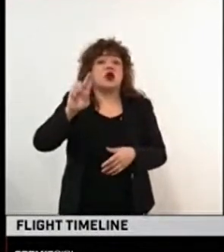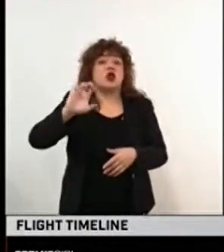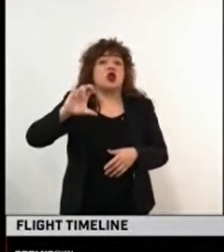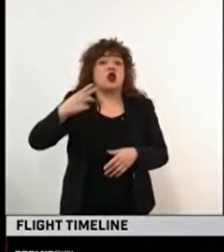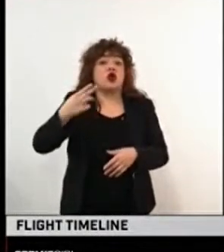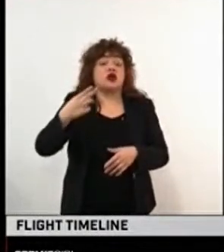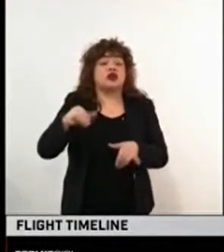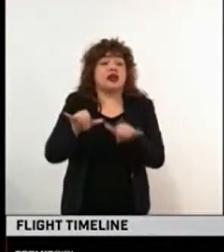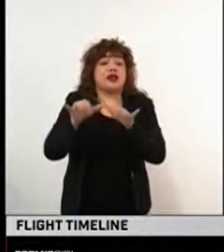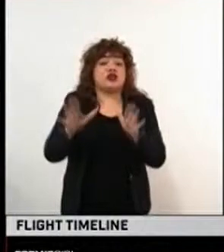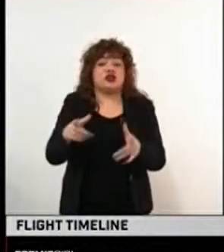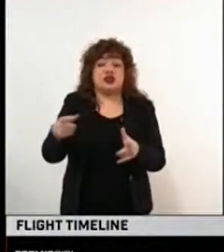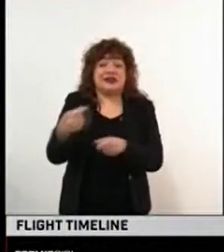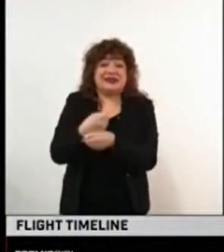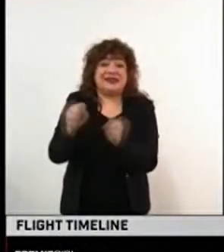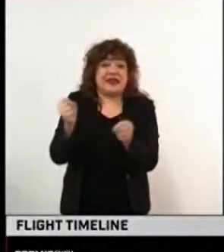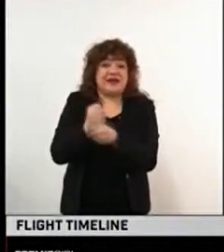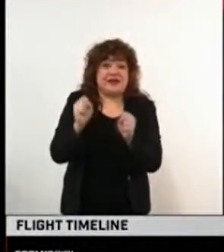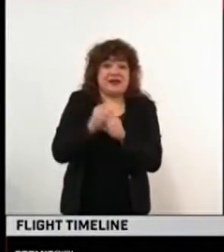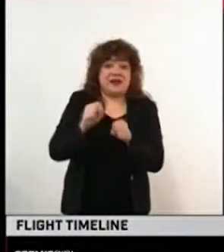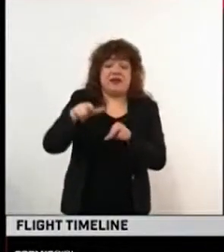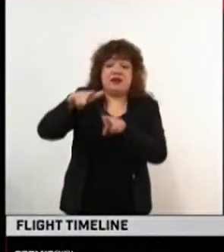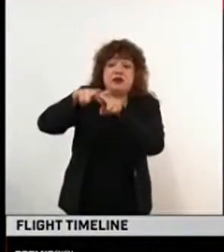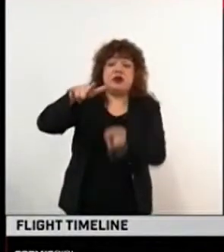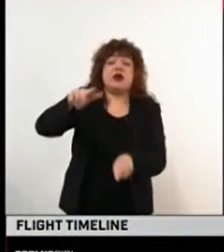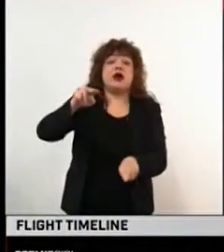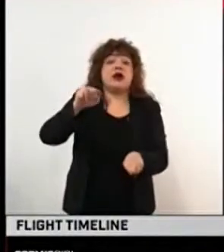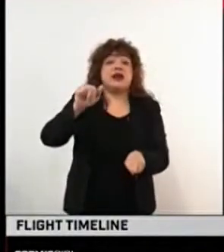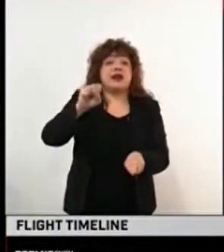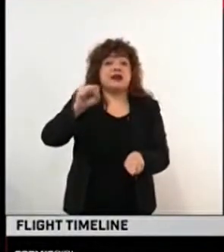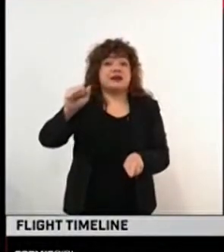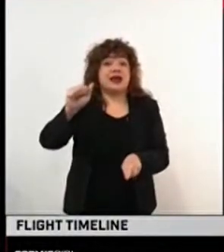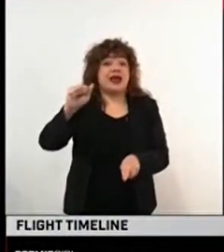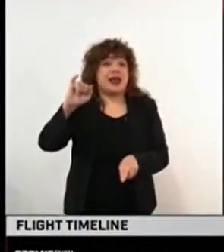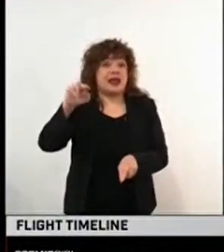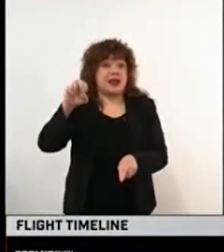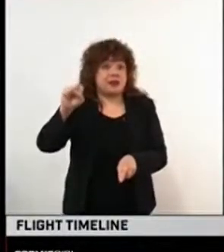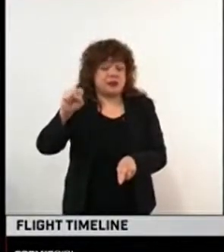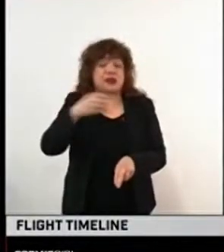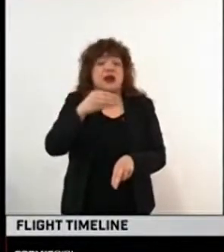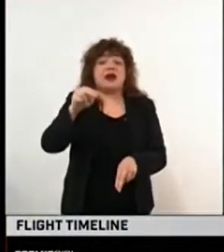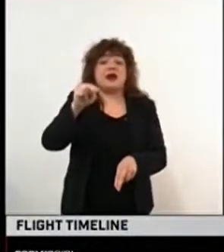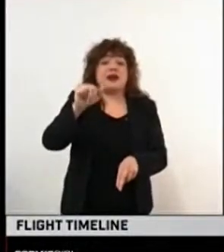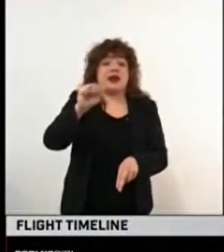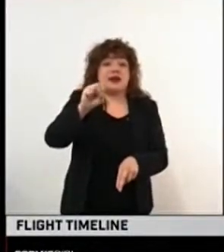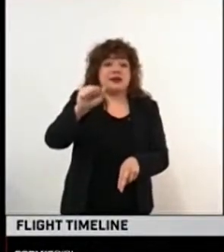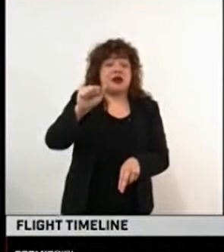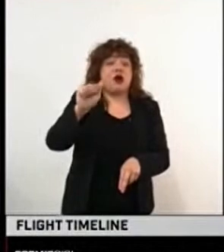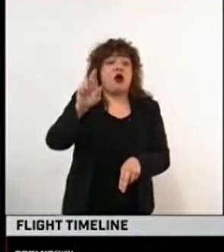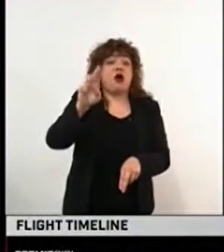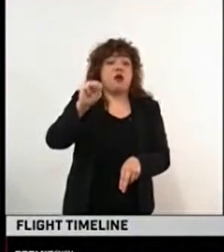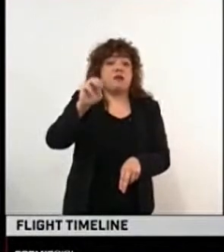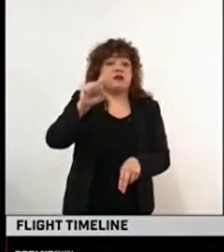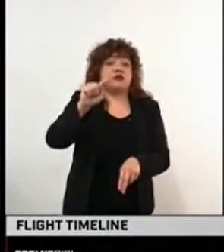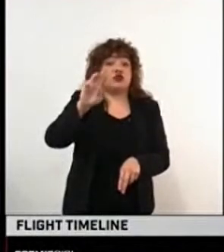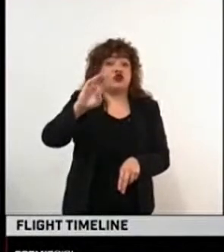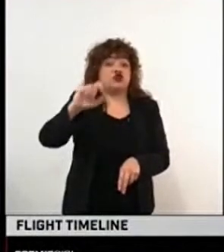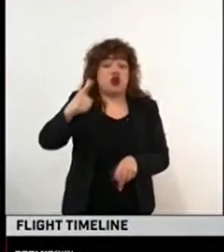are safe. So we actually did work with NASA Ames and NASA Armstrong to make sure that we had safe separation down and ready to